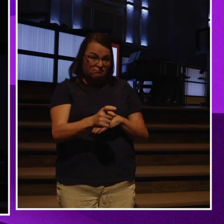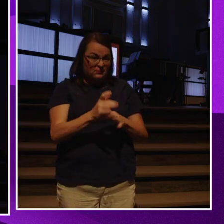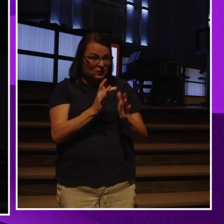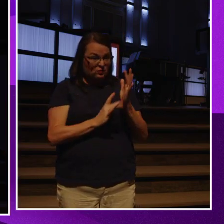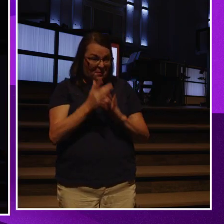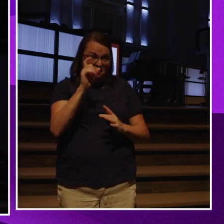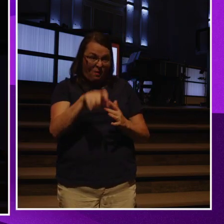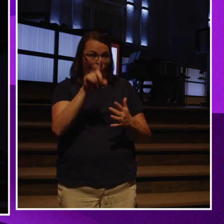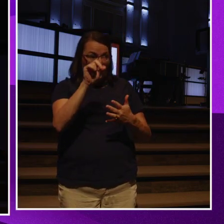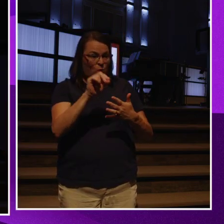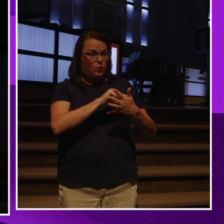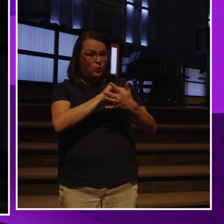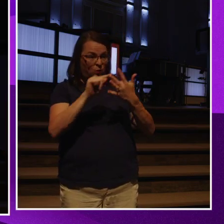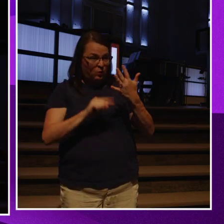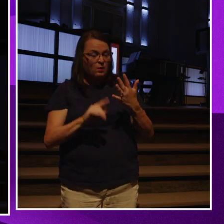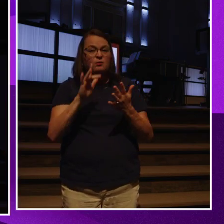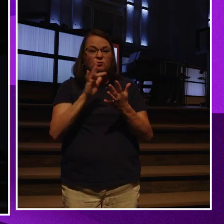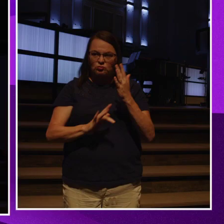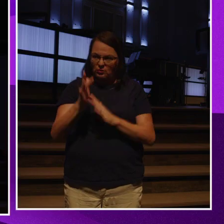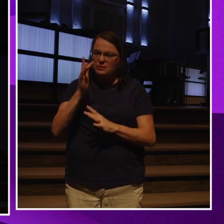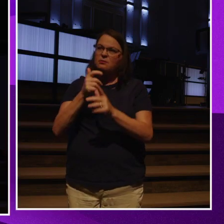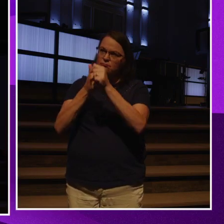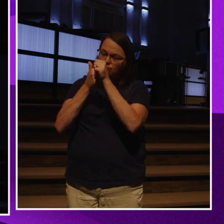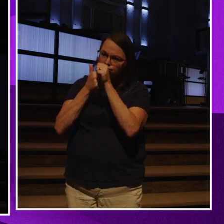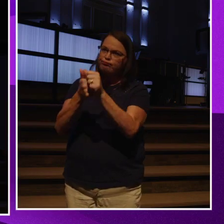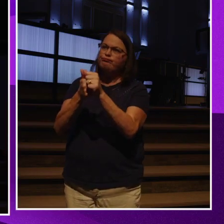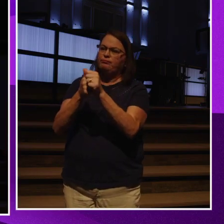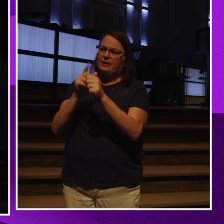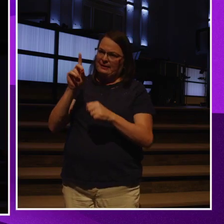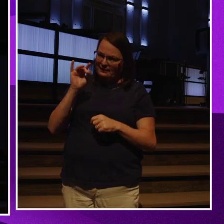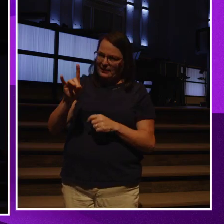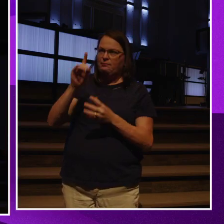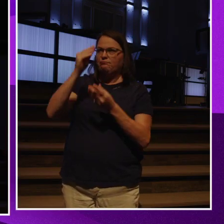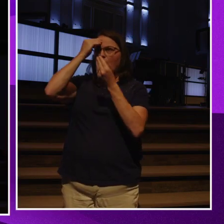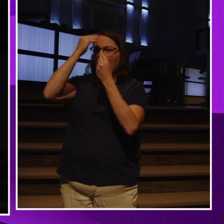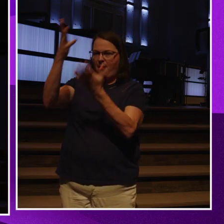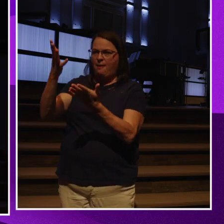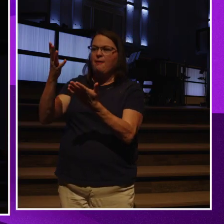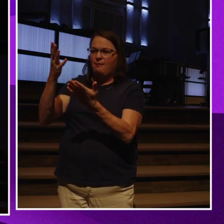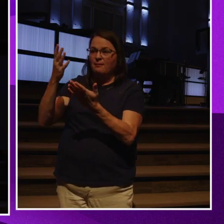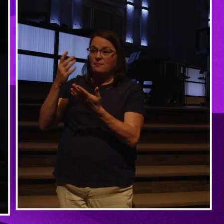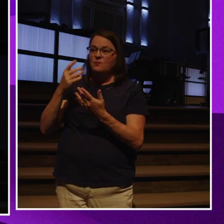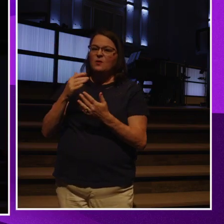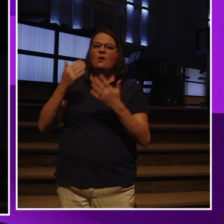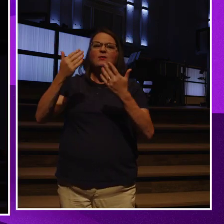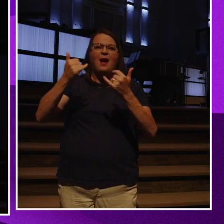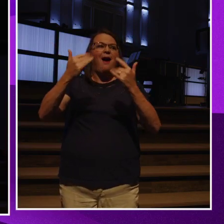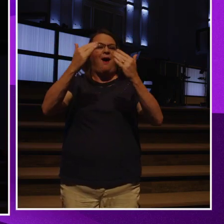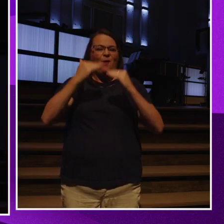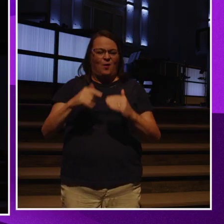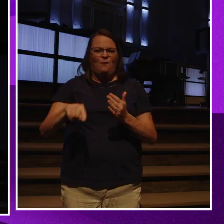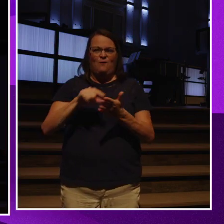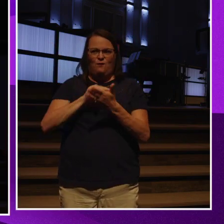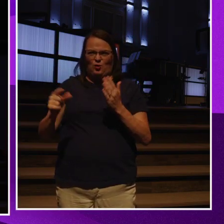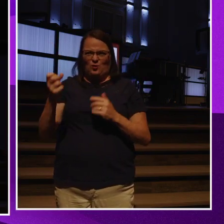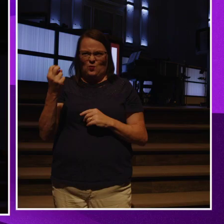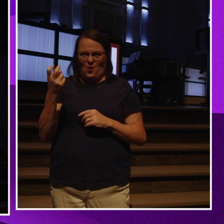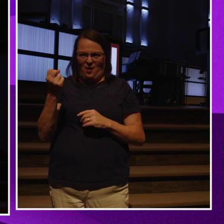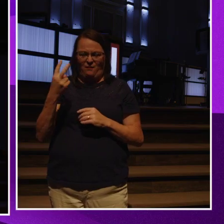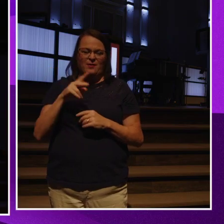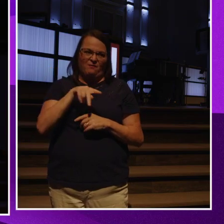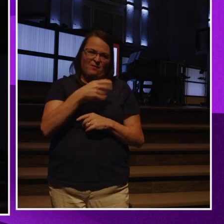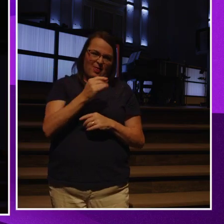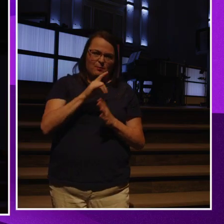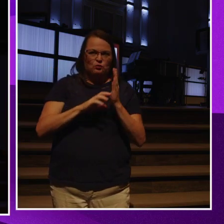earth, he was obedient to it and did it. And so we come to verse 12, Philippians chapter 2,